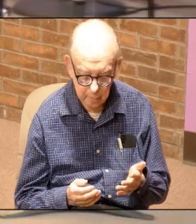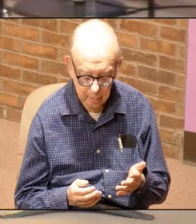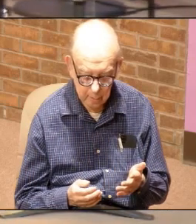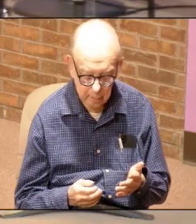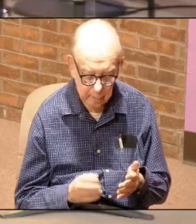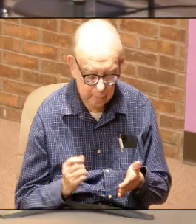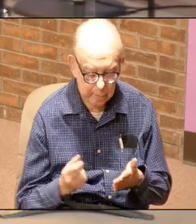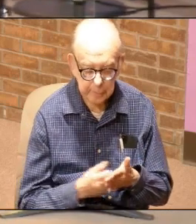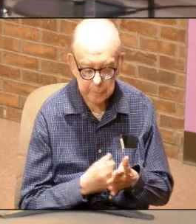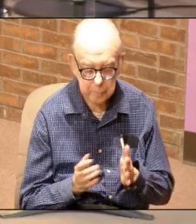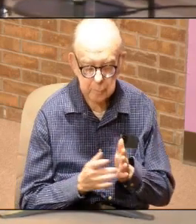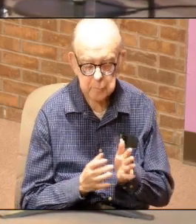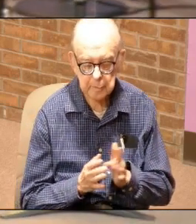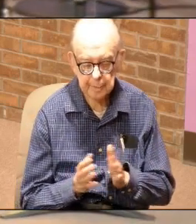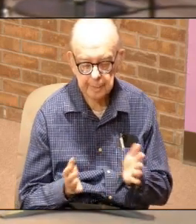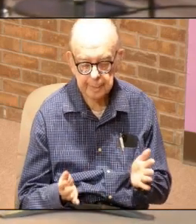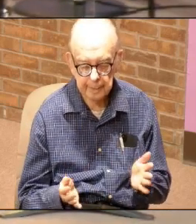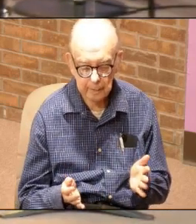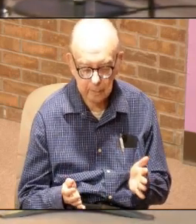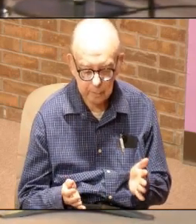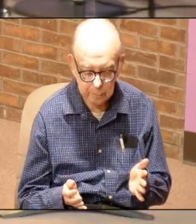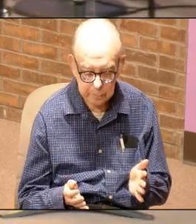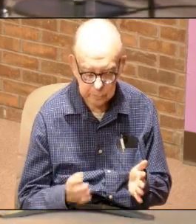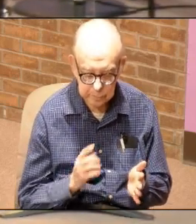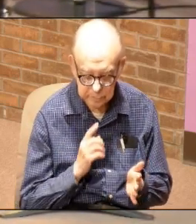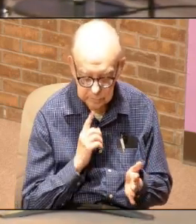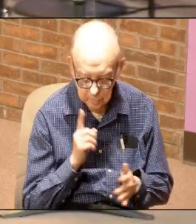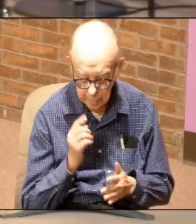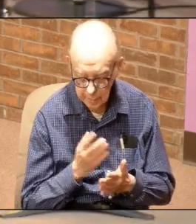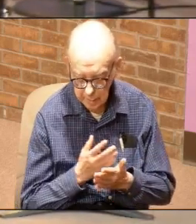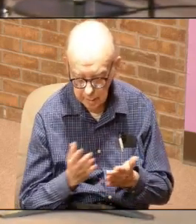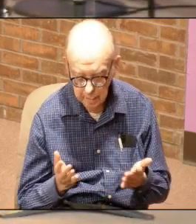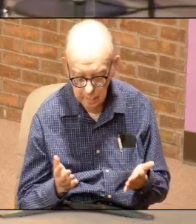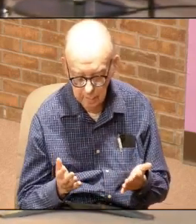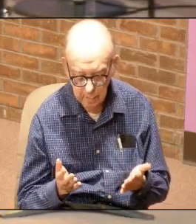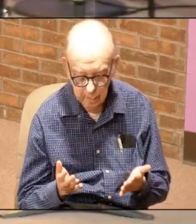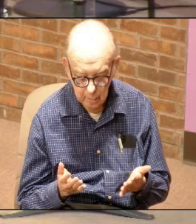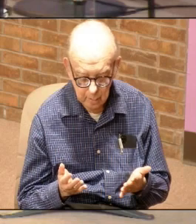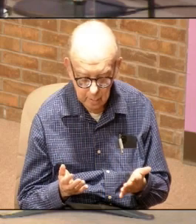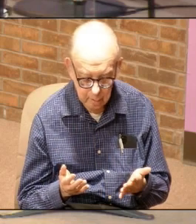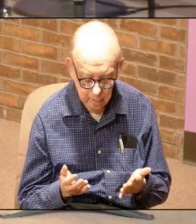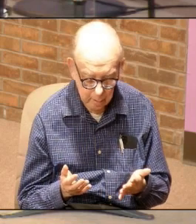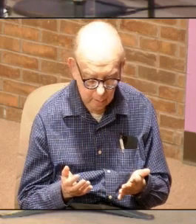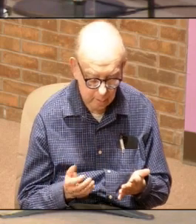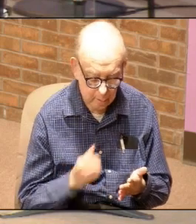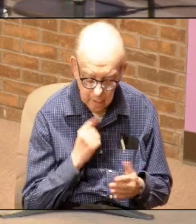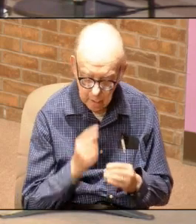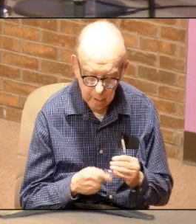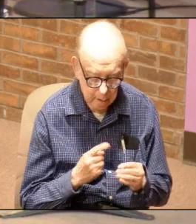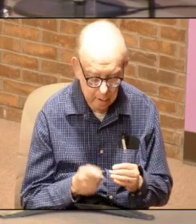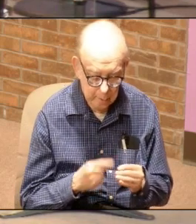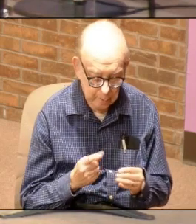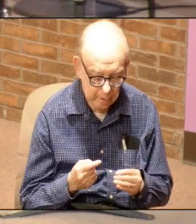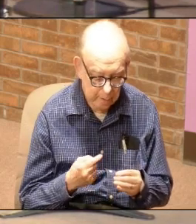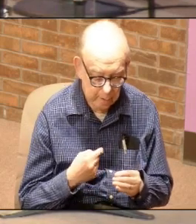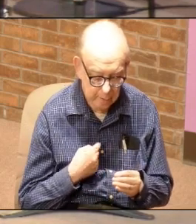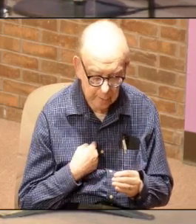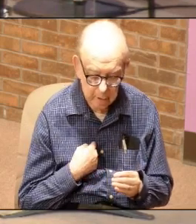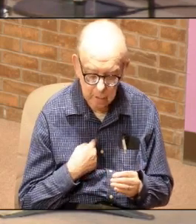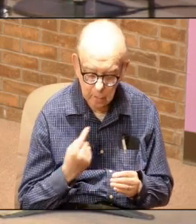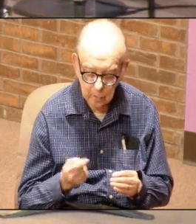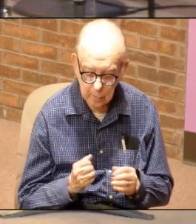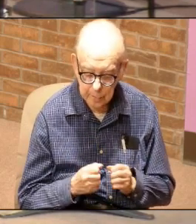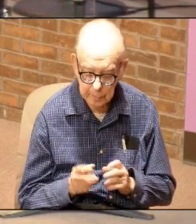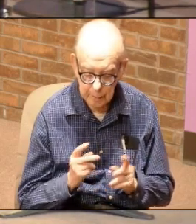The gospel of Jesus Christ is one thing. It's not about being alone anymore.